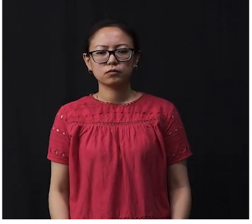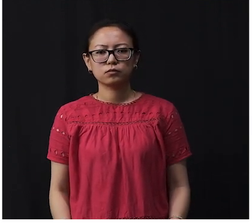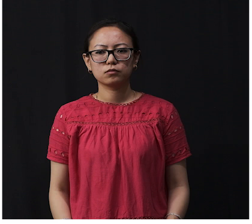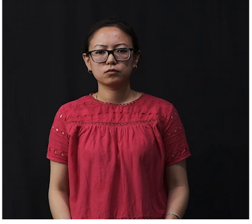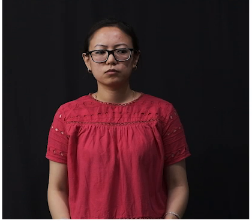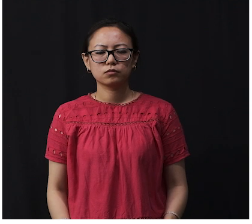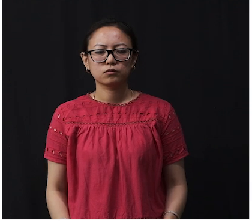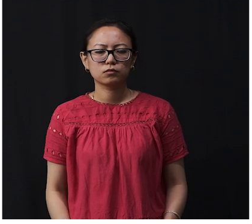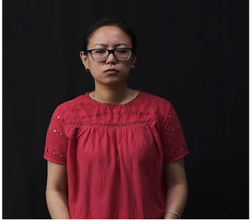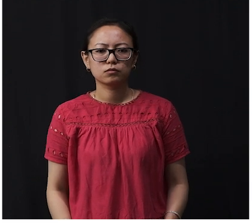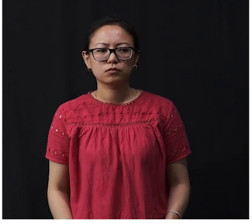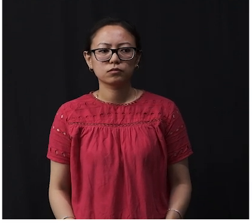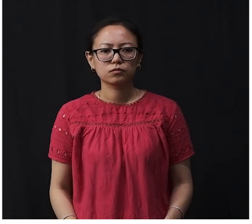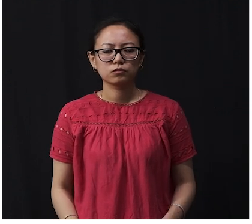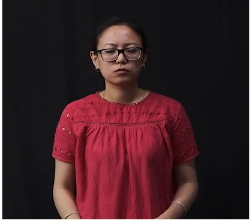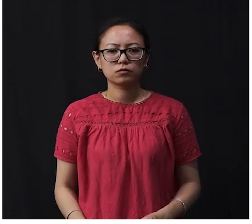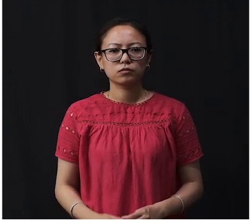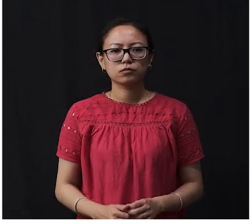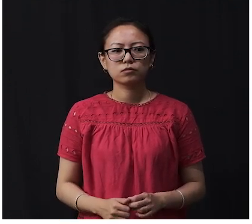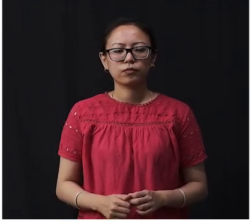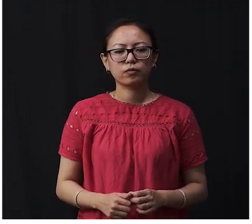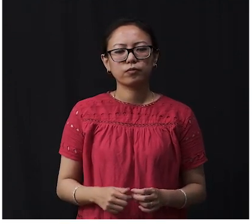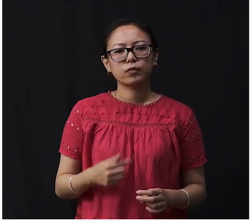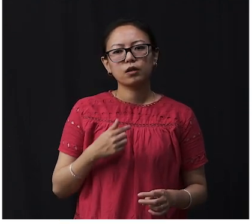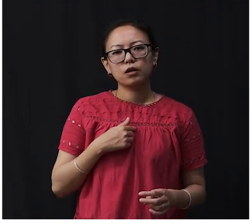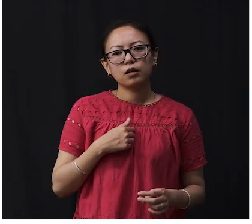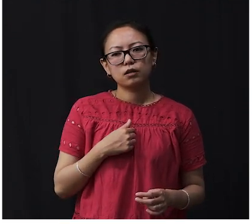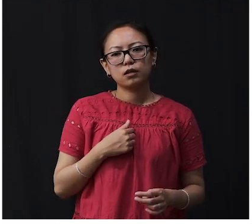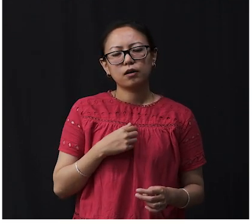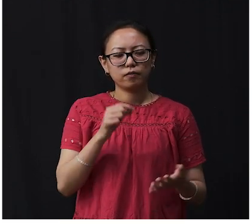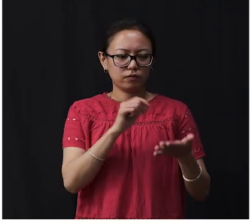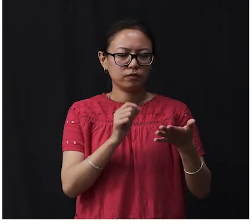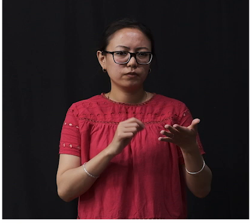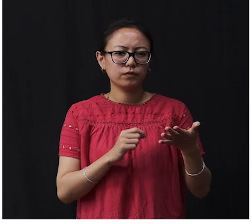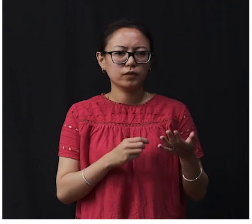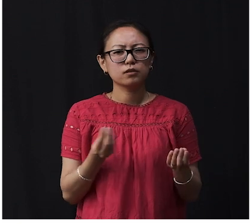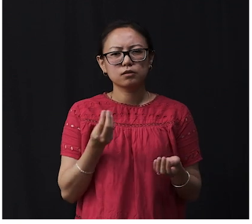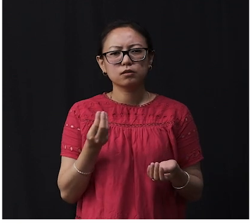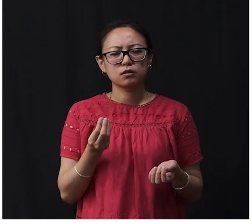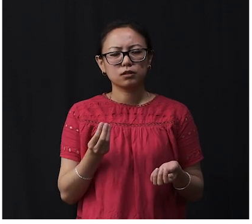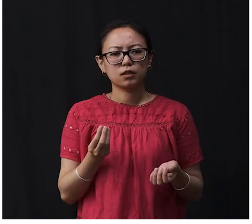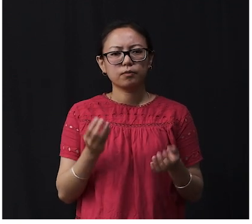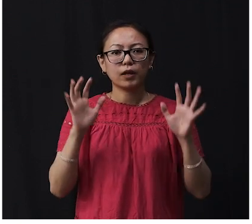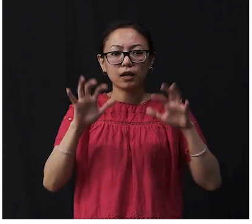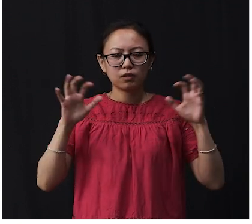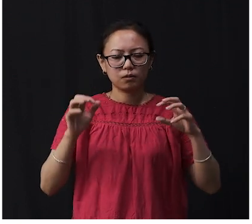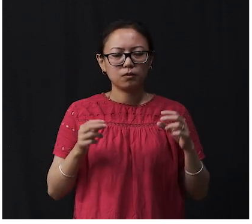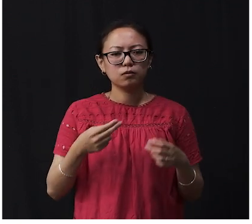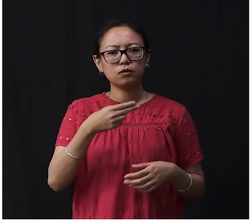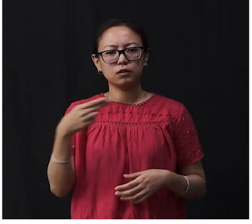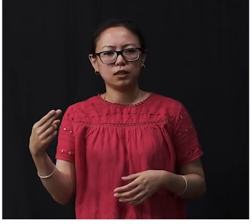and you will be able to learn many animals' names. This way, you can find out the names of the